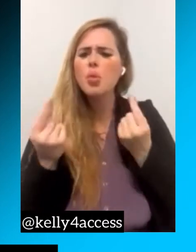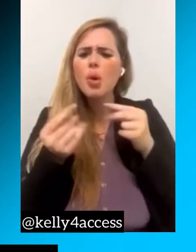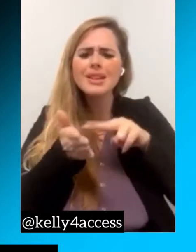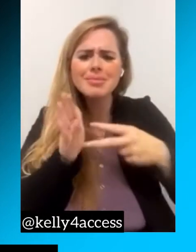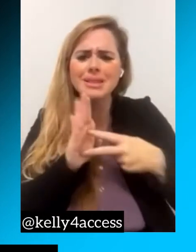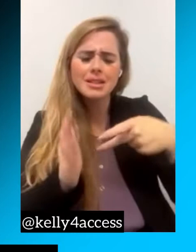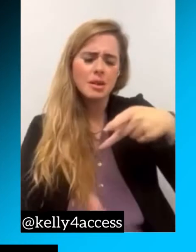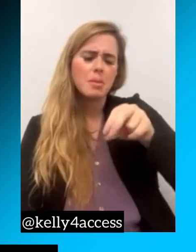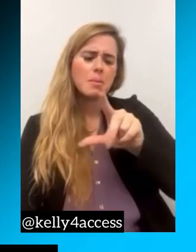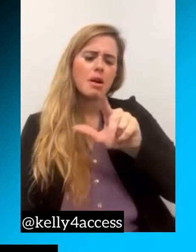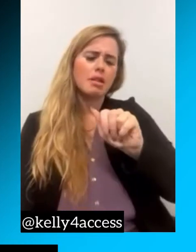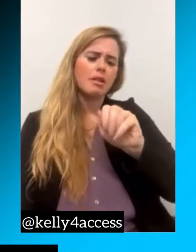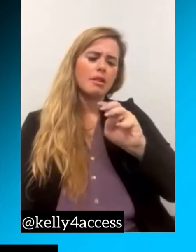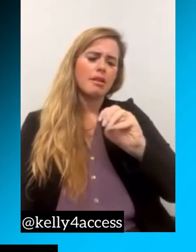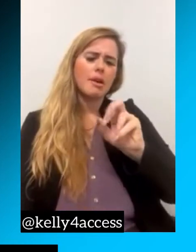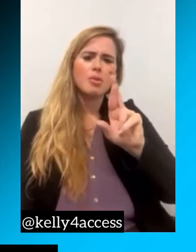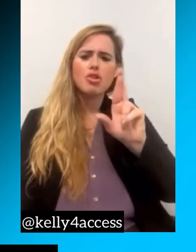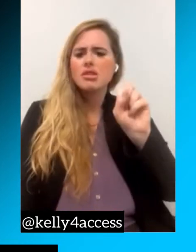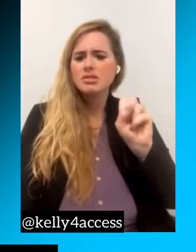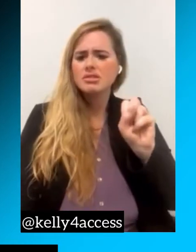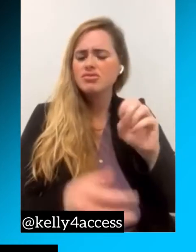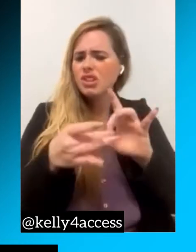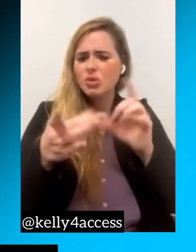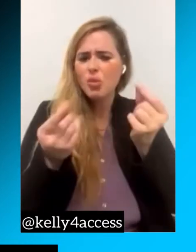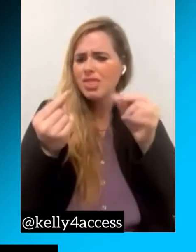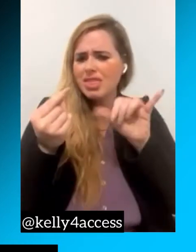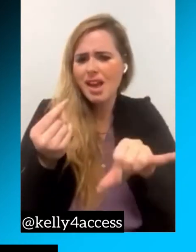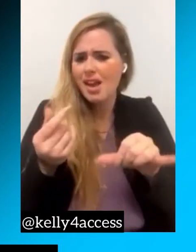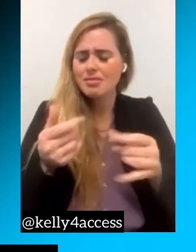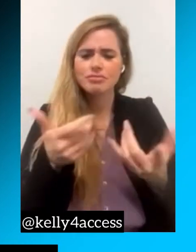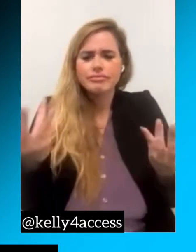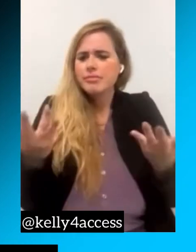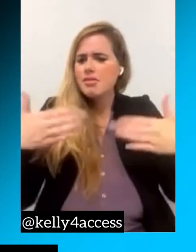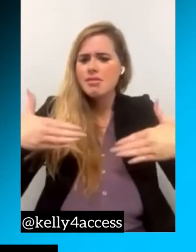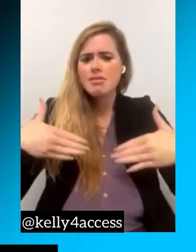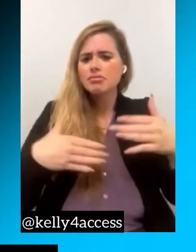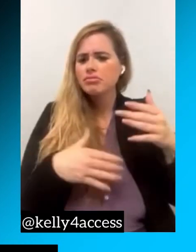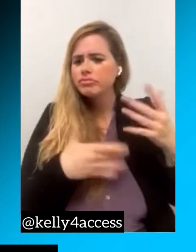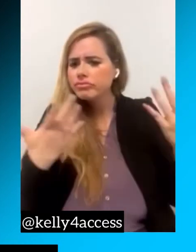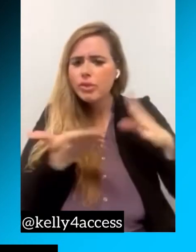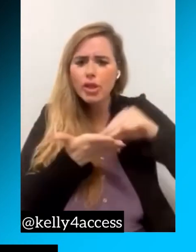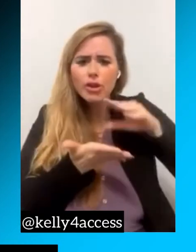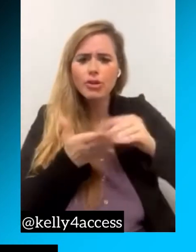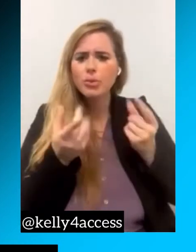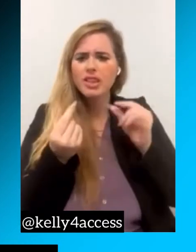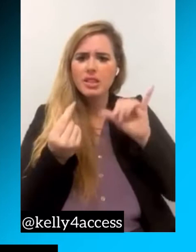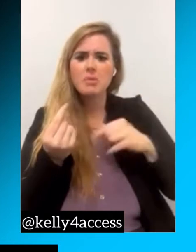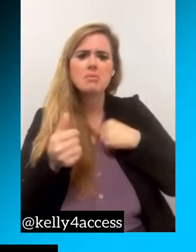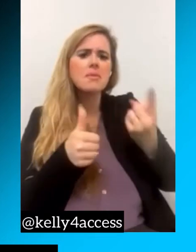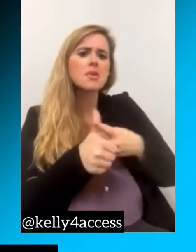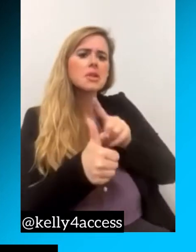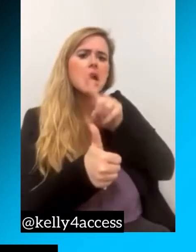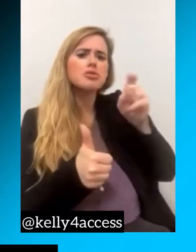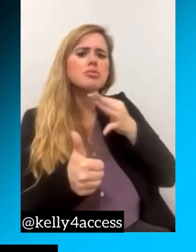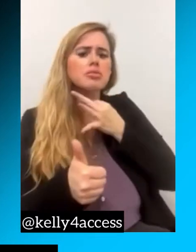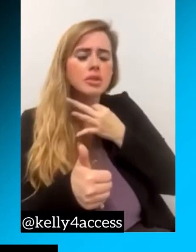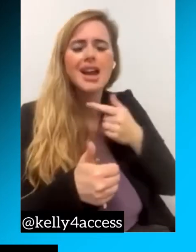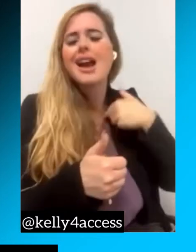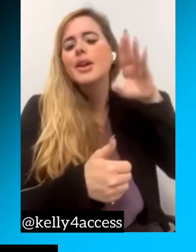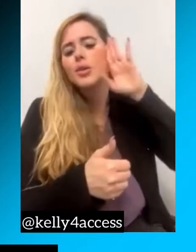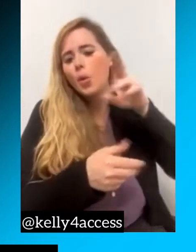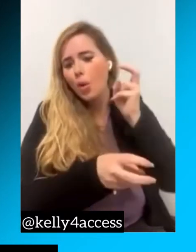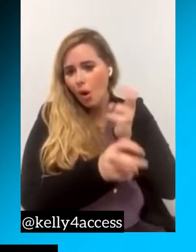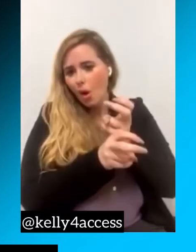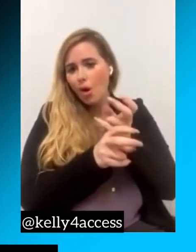polyamorous relationships or polyamory in general. So I want to start off with asking you, how would you, and again, I know it's hard to find,